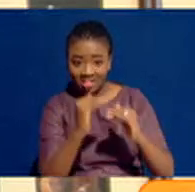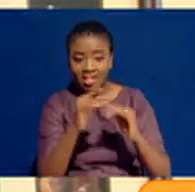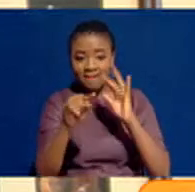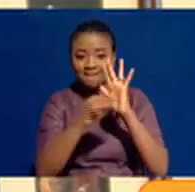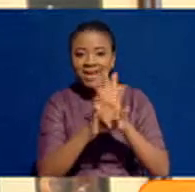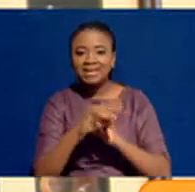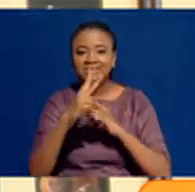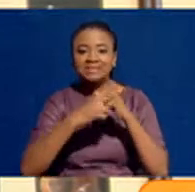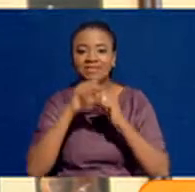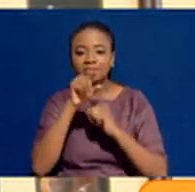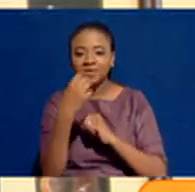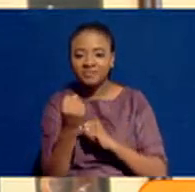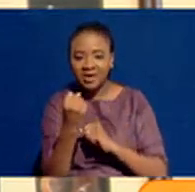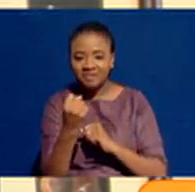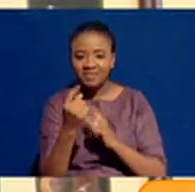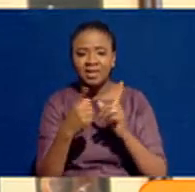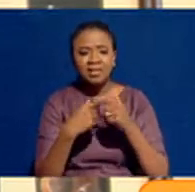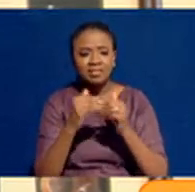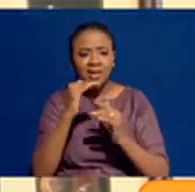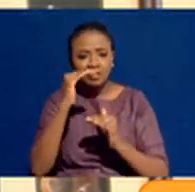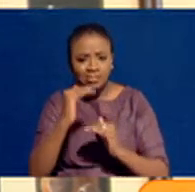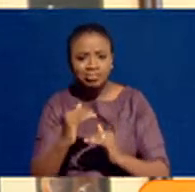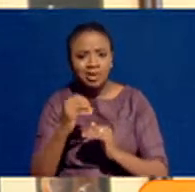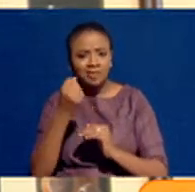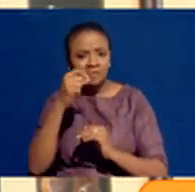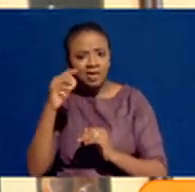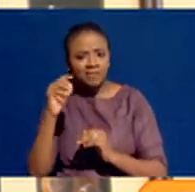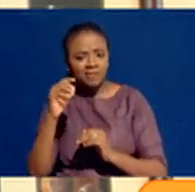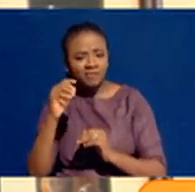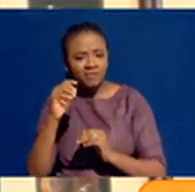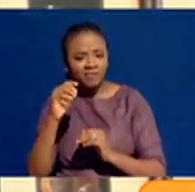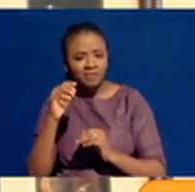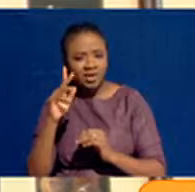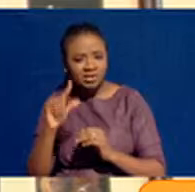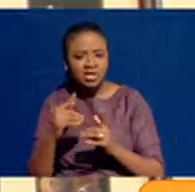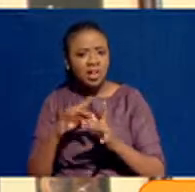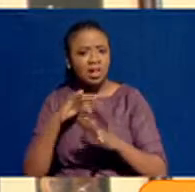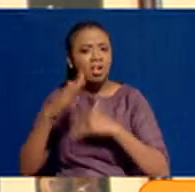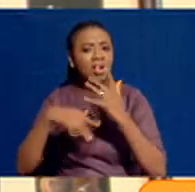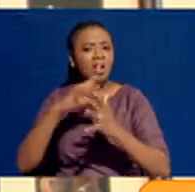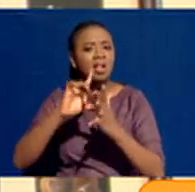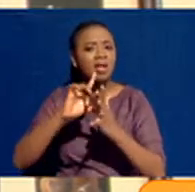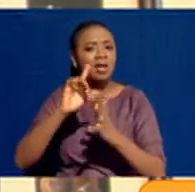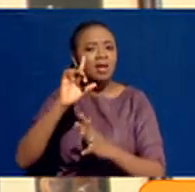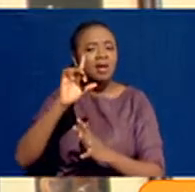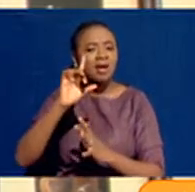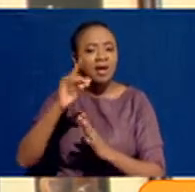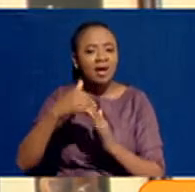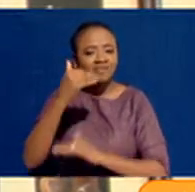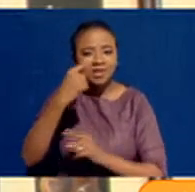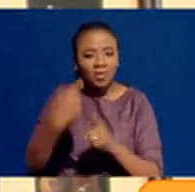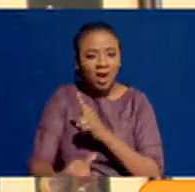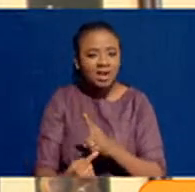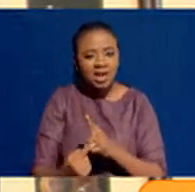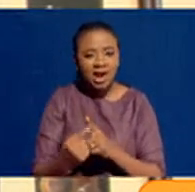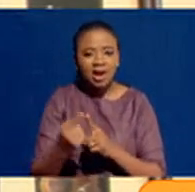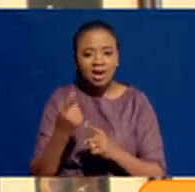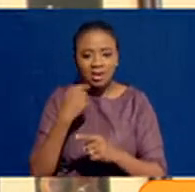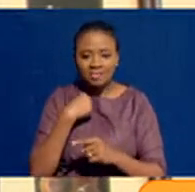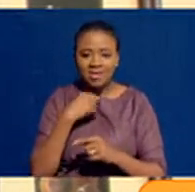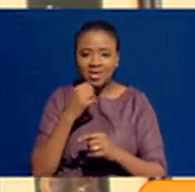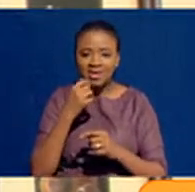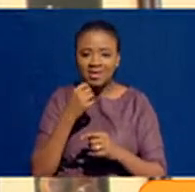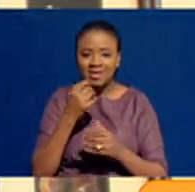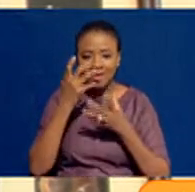of about 5 per month. Then a year later, my weight plateaued. I rested at a